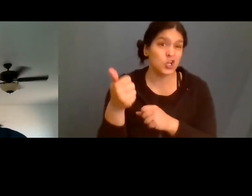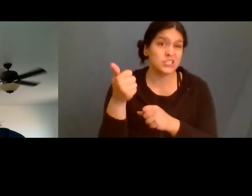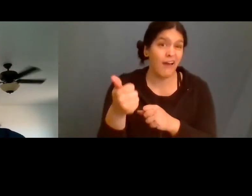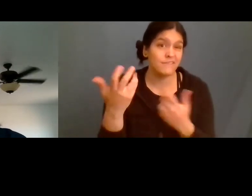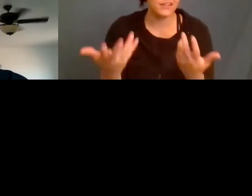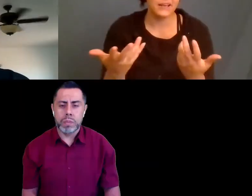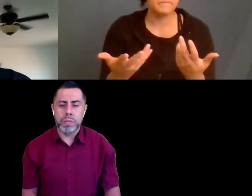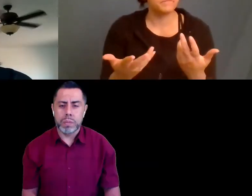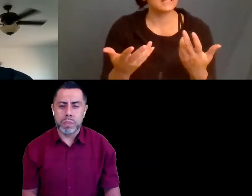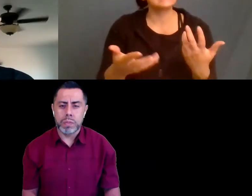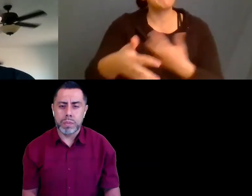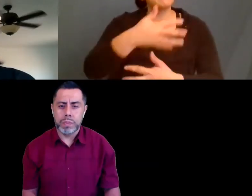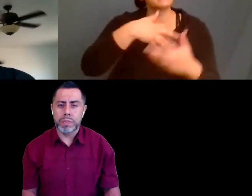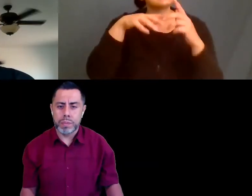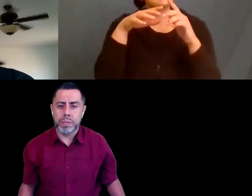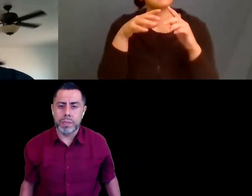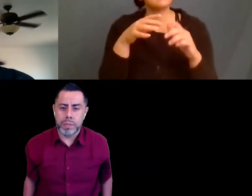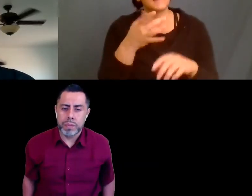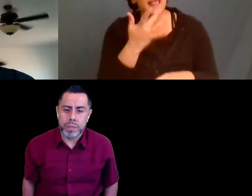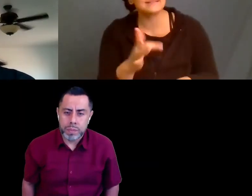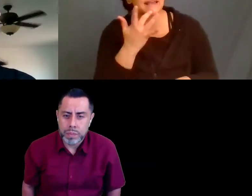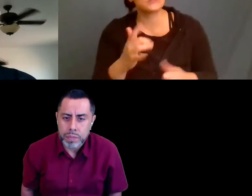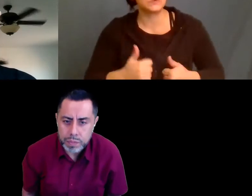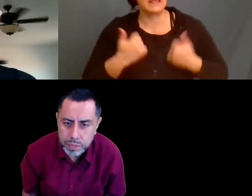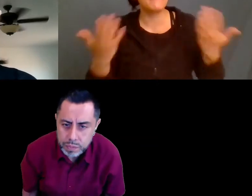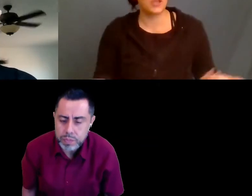it's a mixed blessing to live out here.